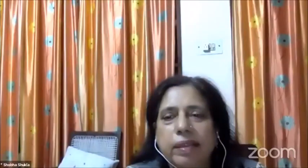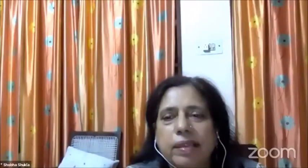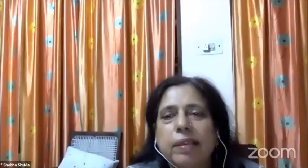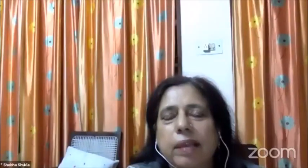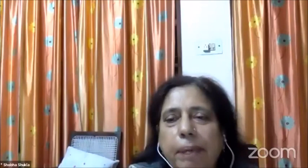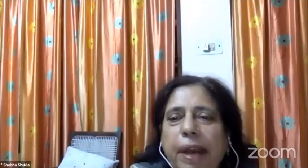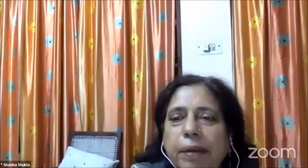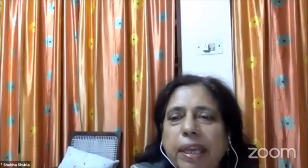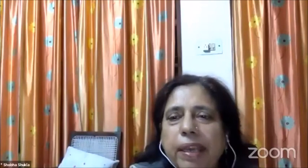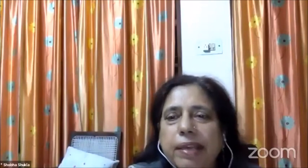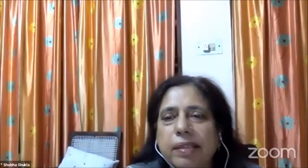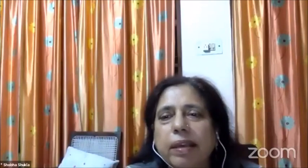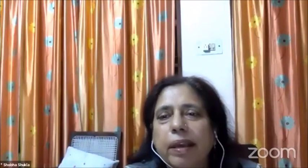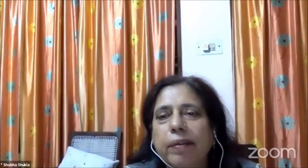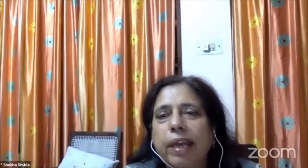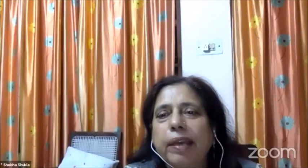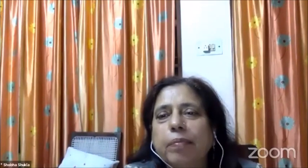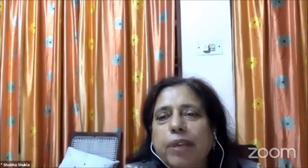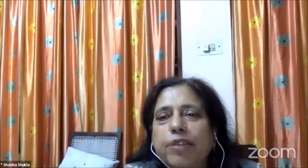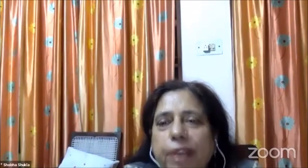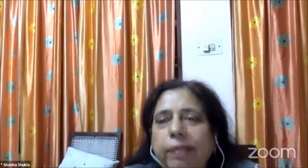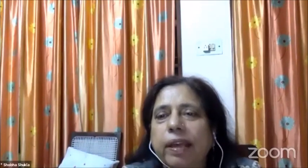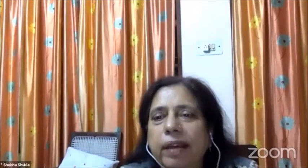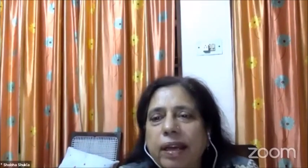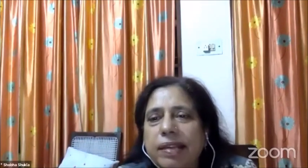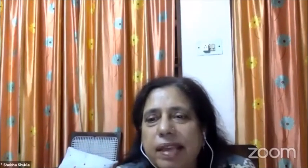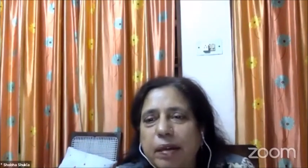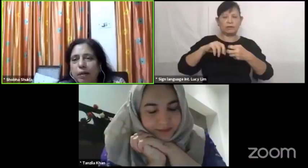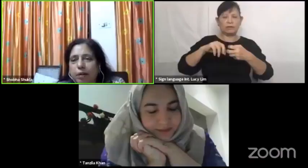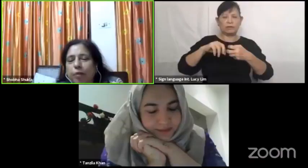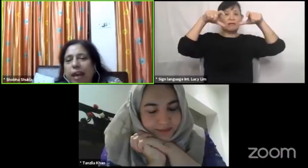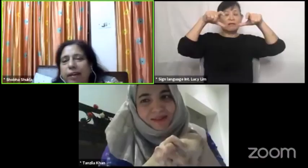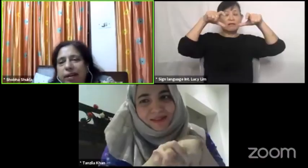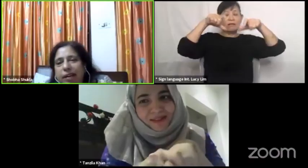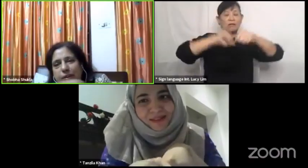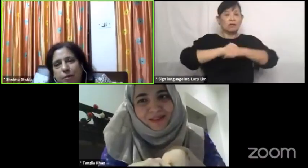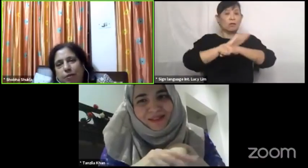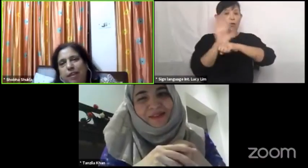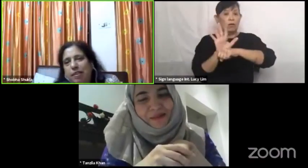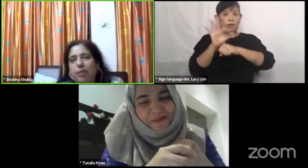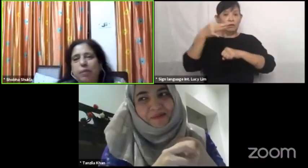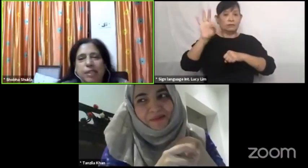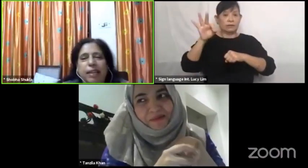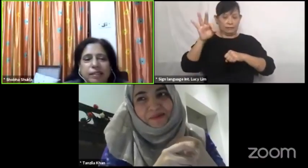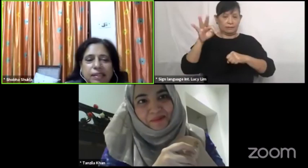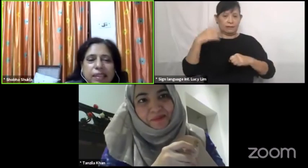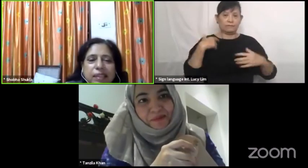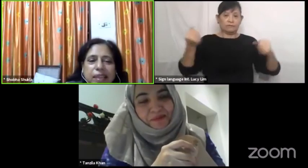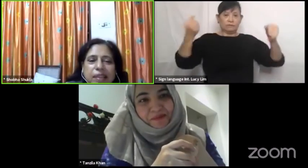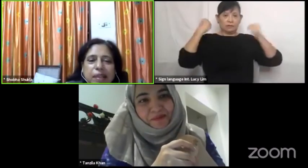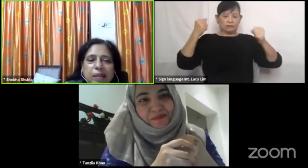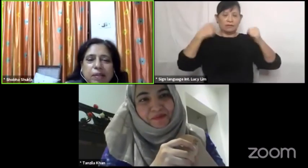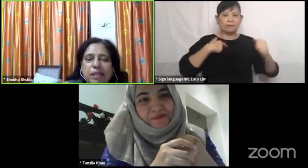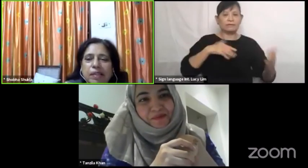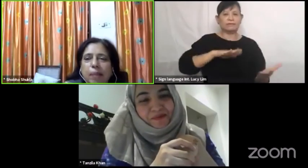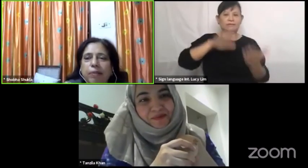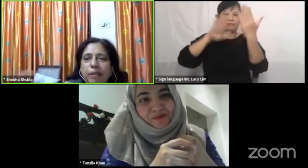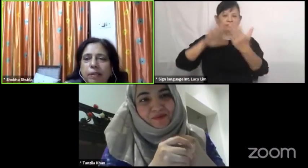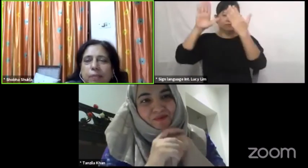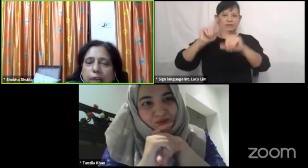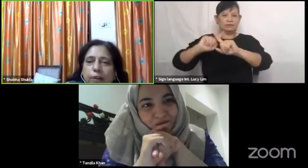That this the pandemic has really strengthened us and united us to face these new challenges. I think that this